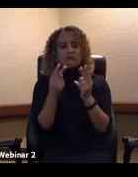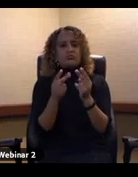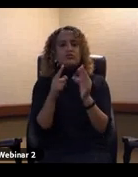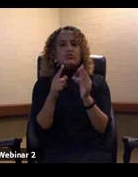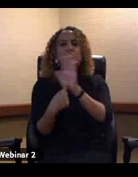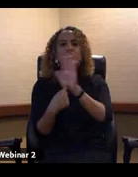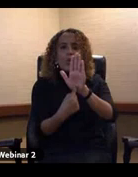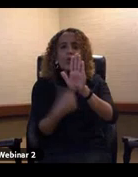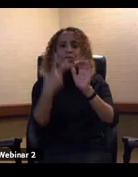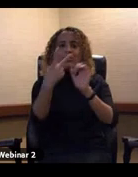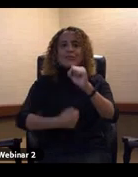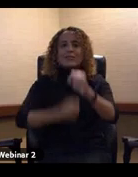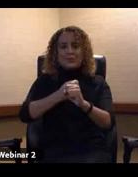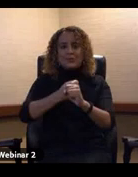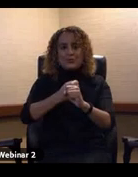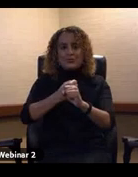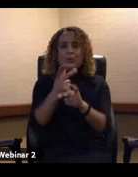project activity.